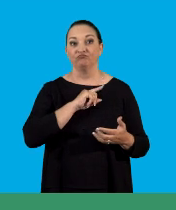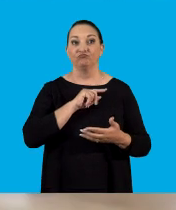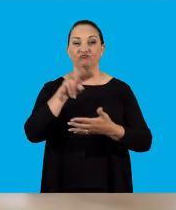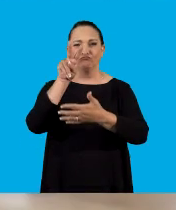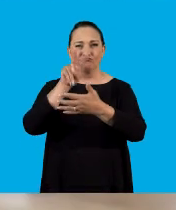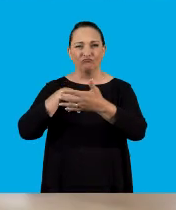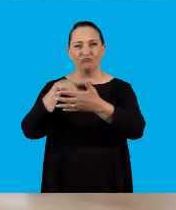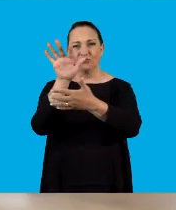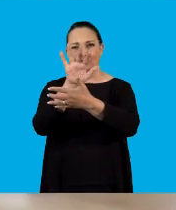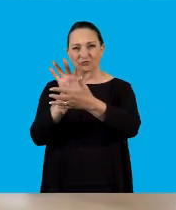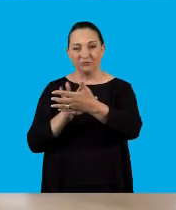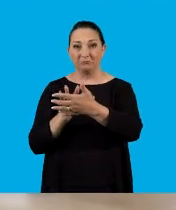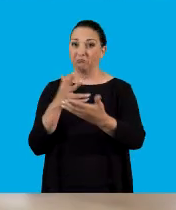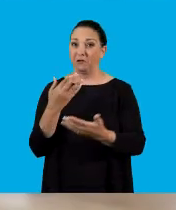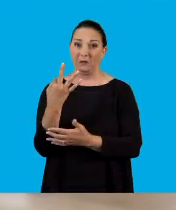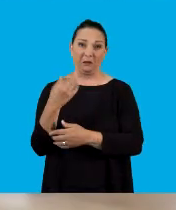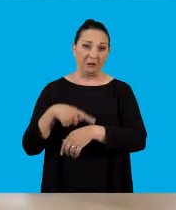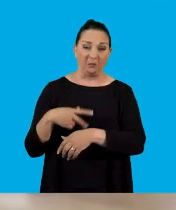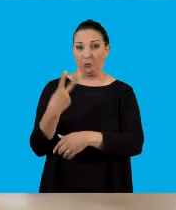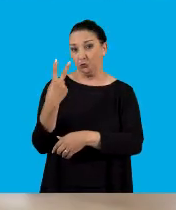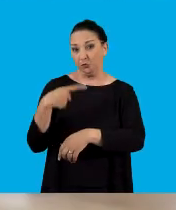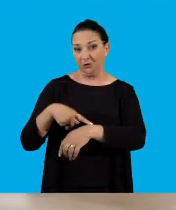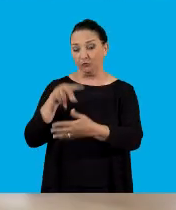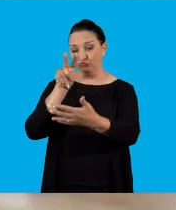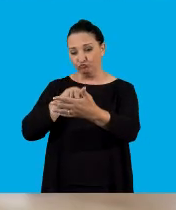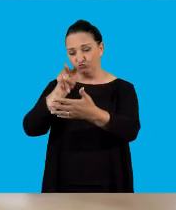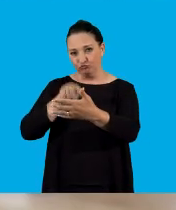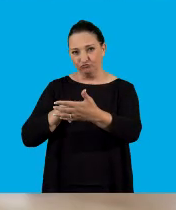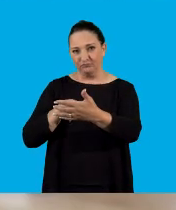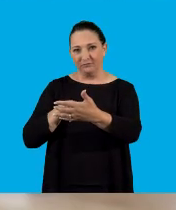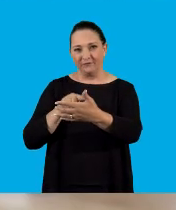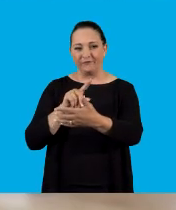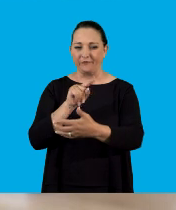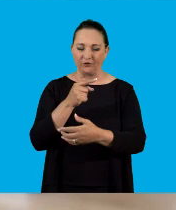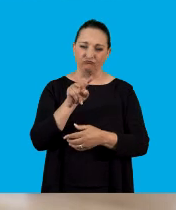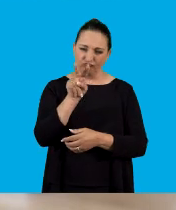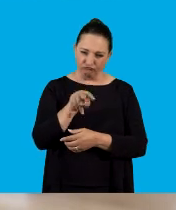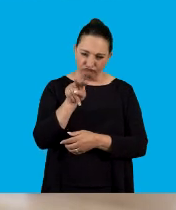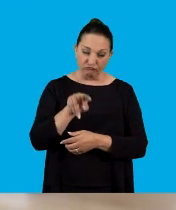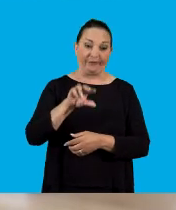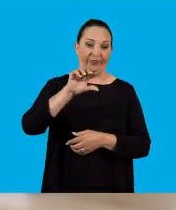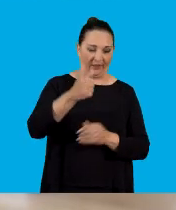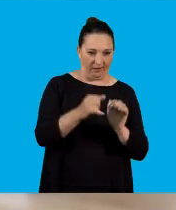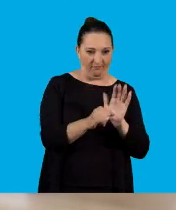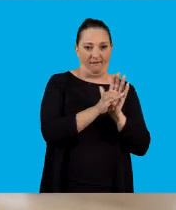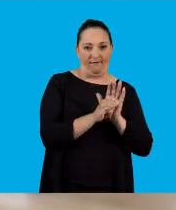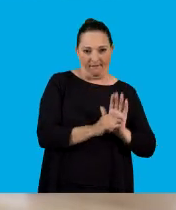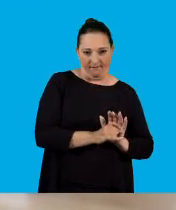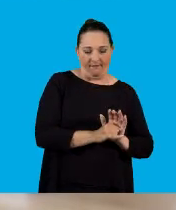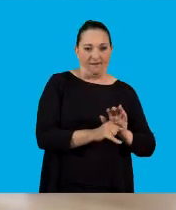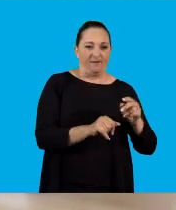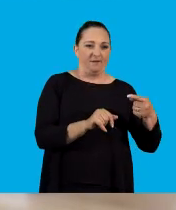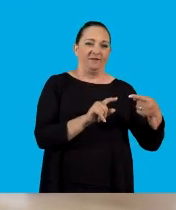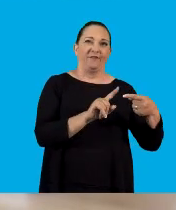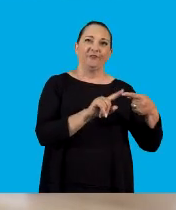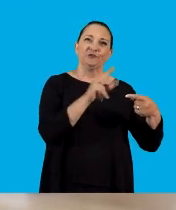should read your scenario at least 3 times or 2 times, figure out, identify the question to say, what is